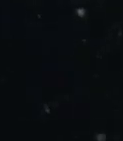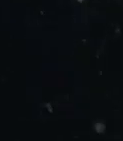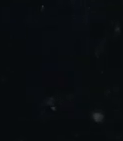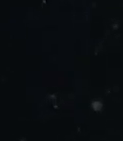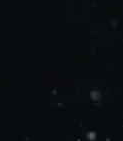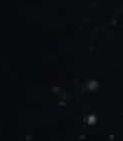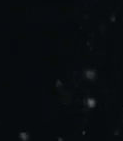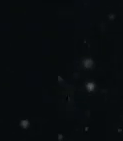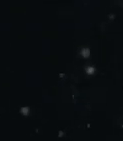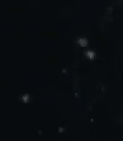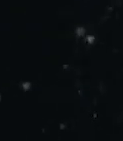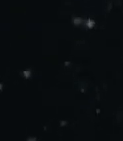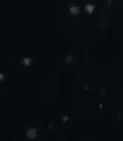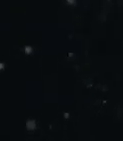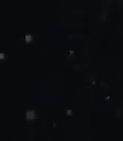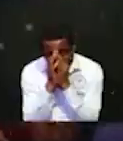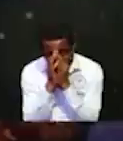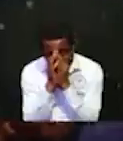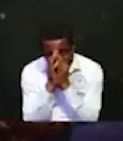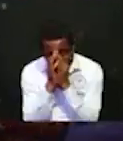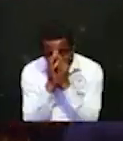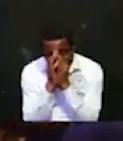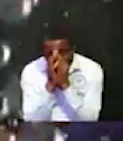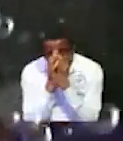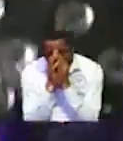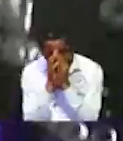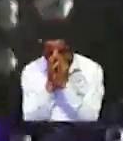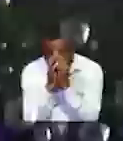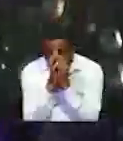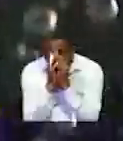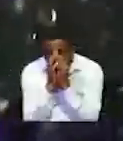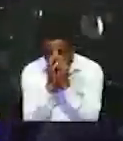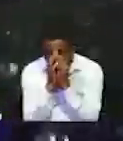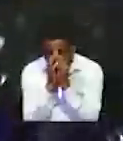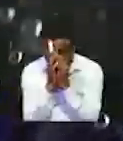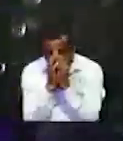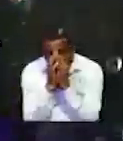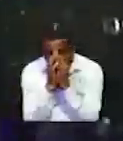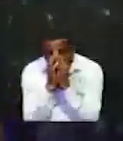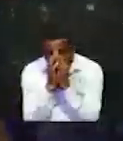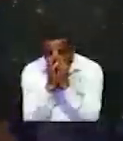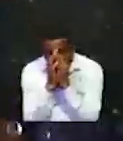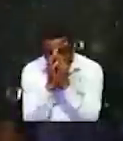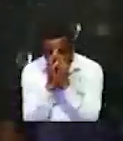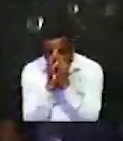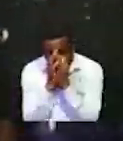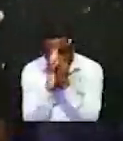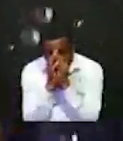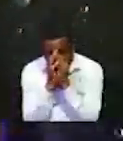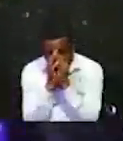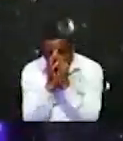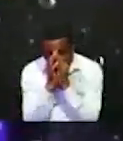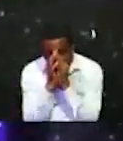Shalabadu zibronda da baha, be kaburi bado, shelebe do zabranda da, bakabi brande